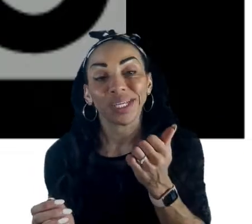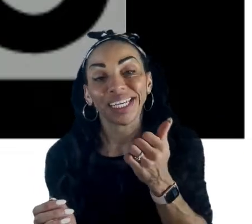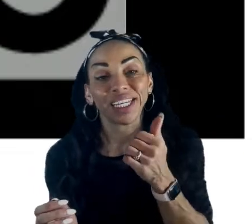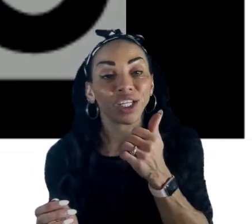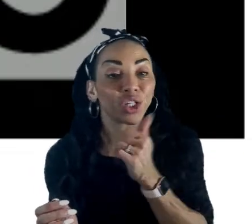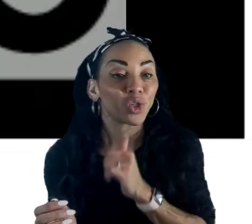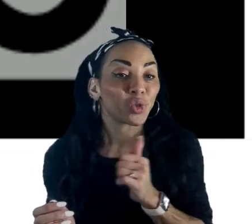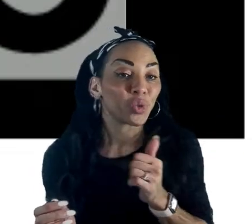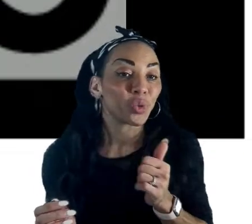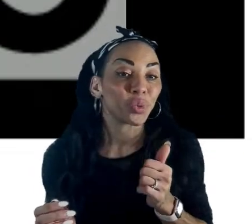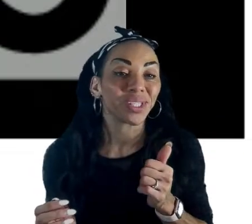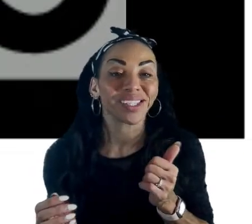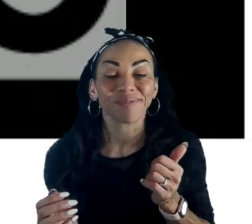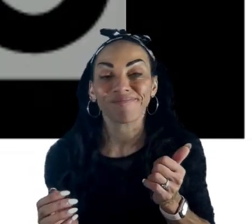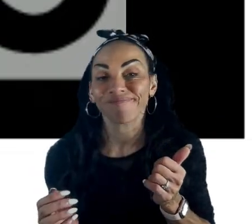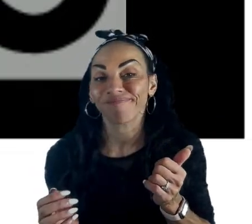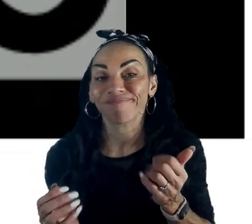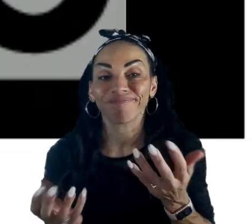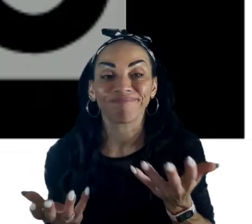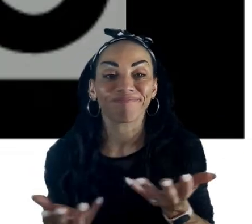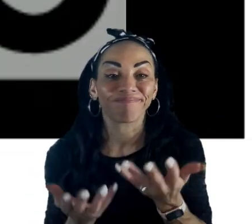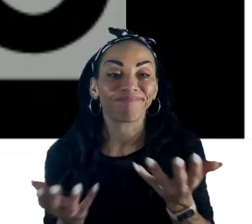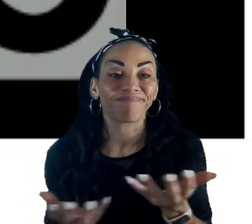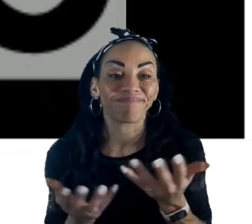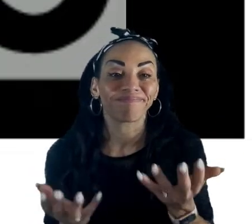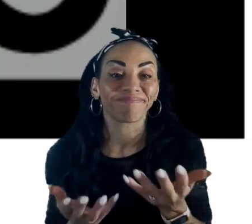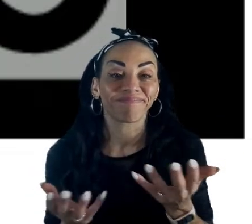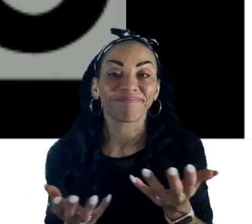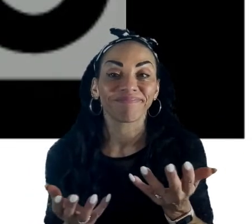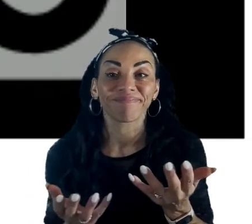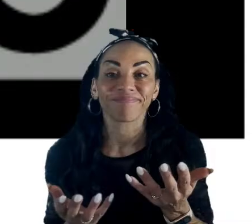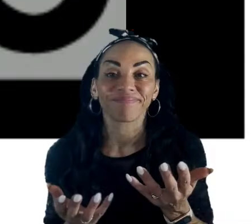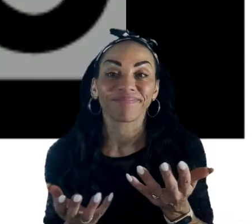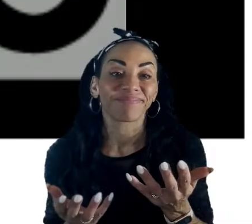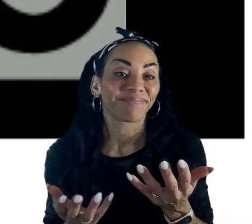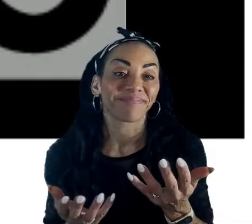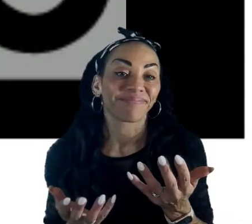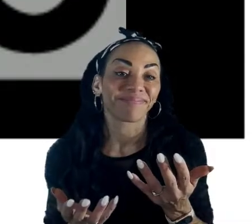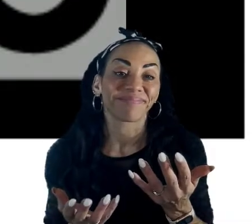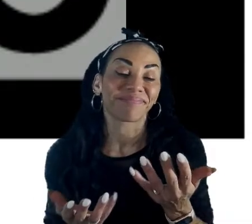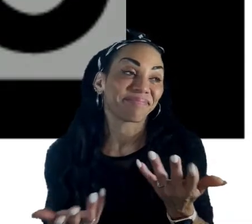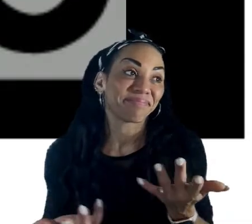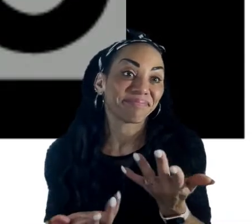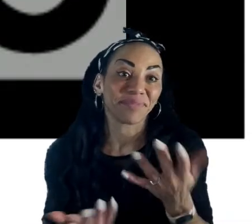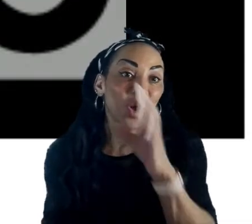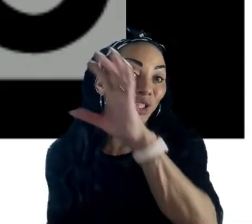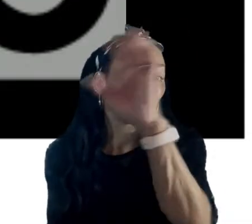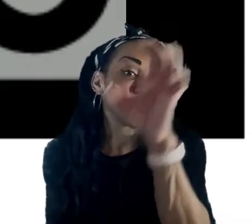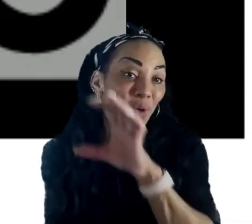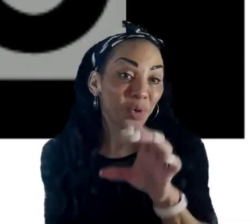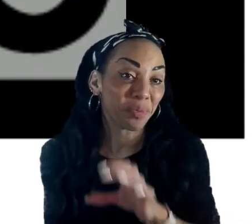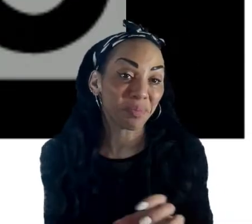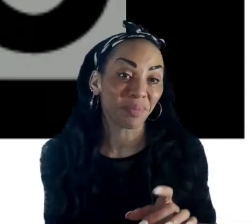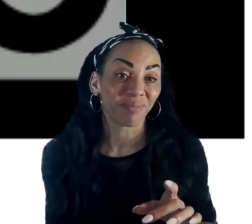have another pandemic and go back to Zoom. It could work on that format.